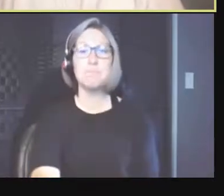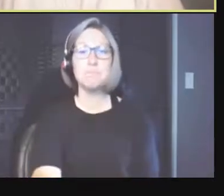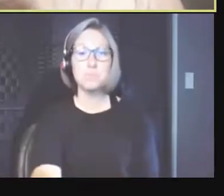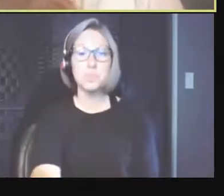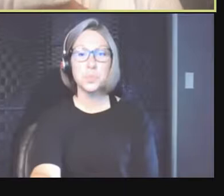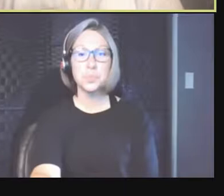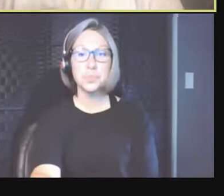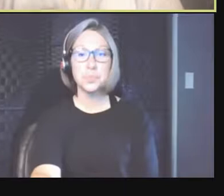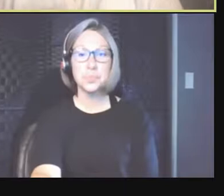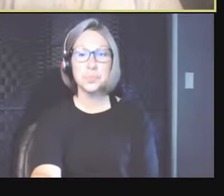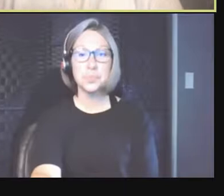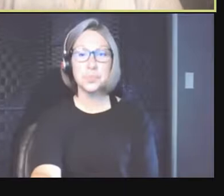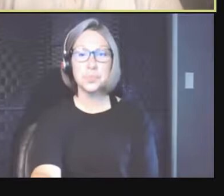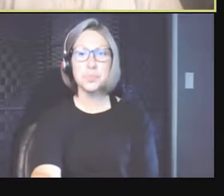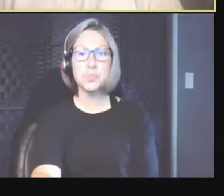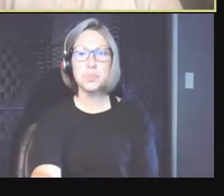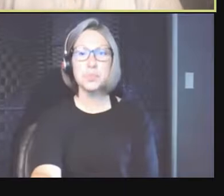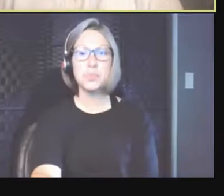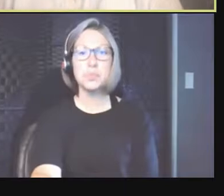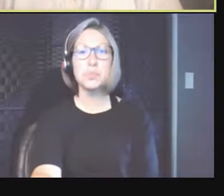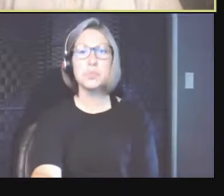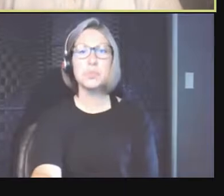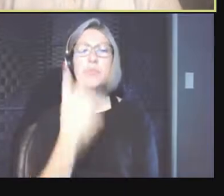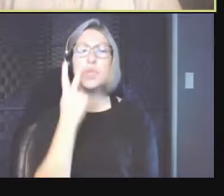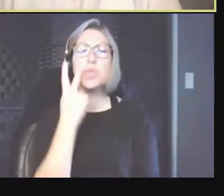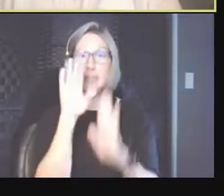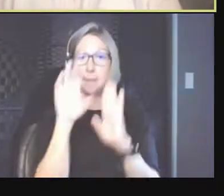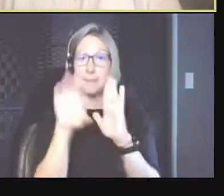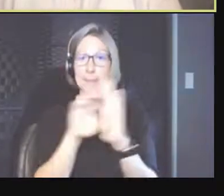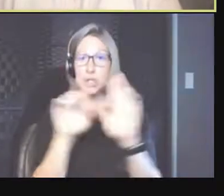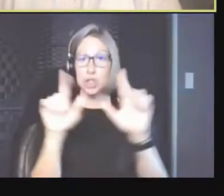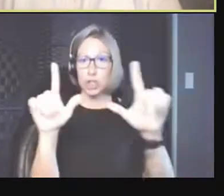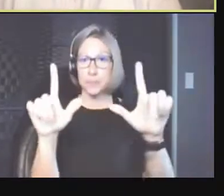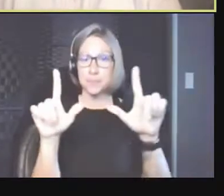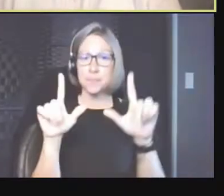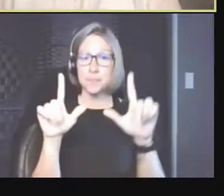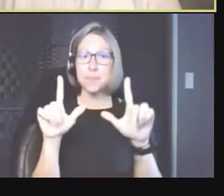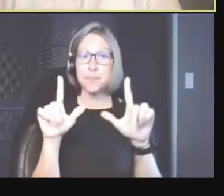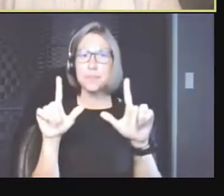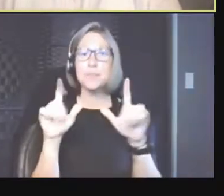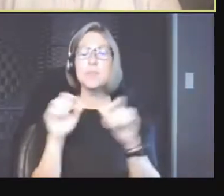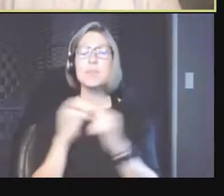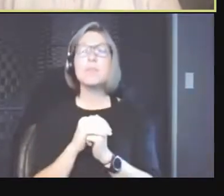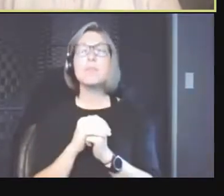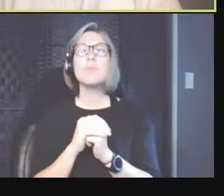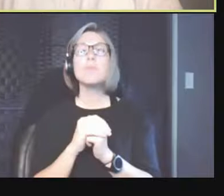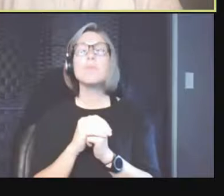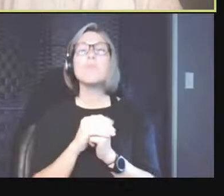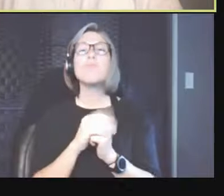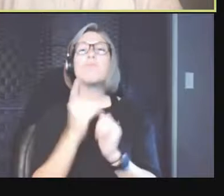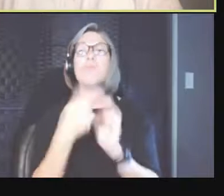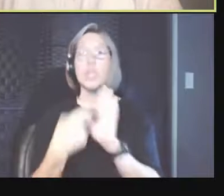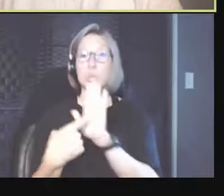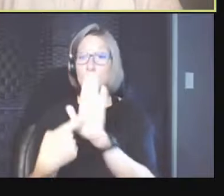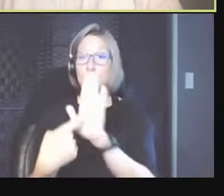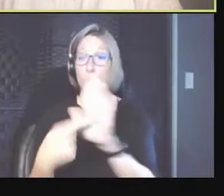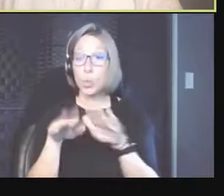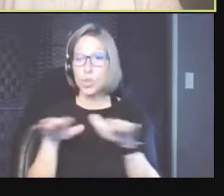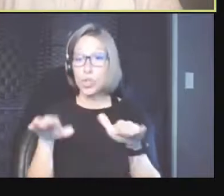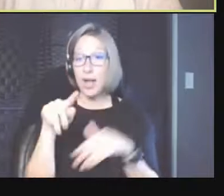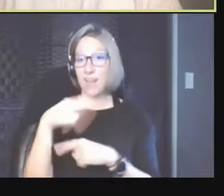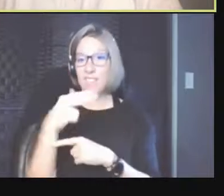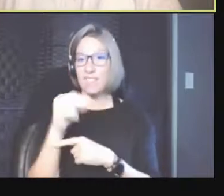So I have the image there on this slide that shows something that was offered to a child in phase 1. And the child was